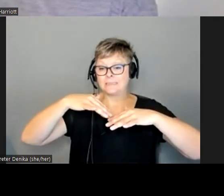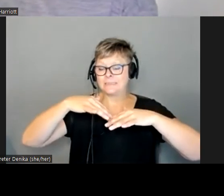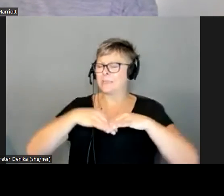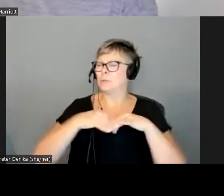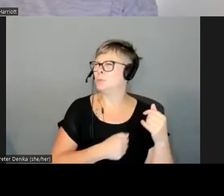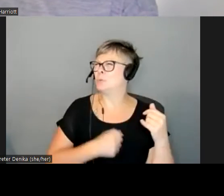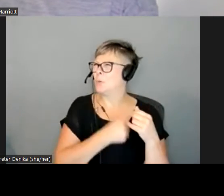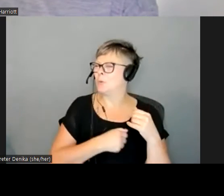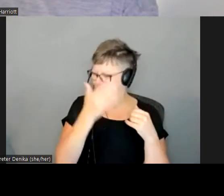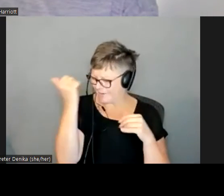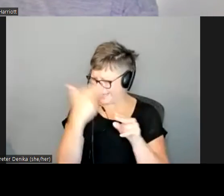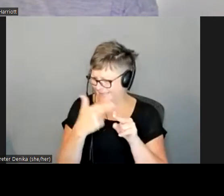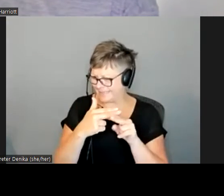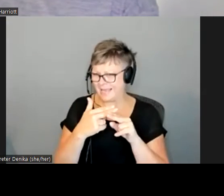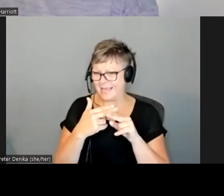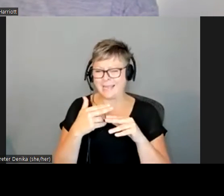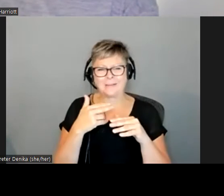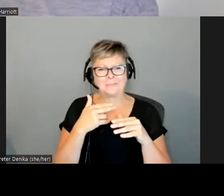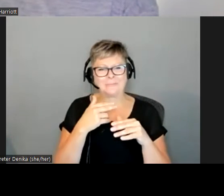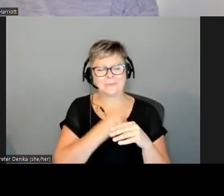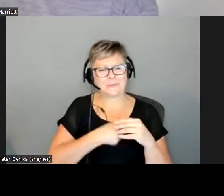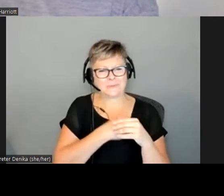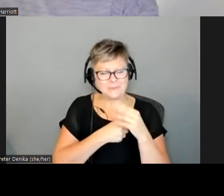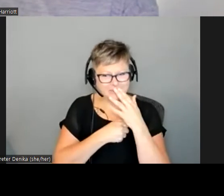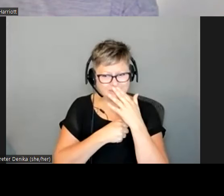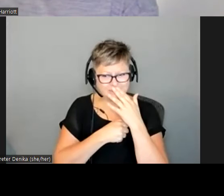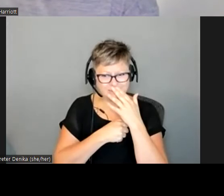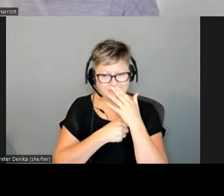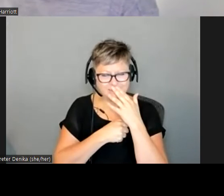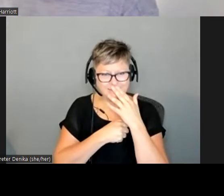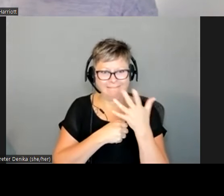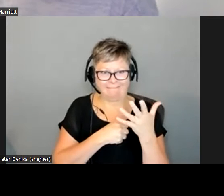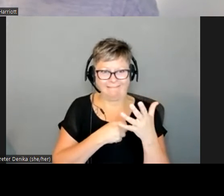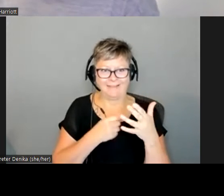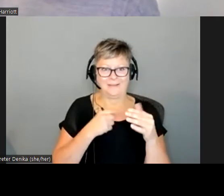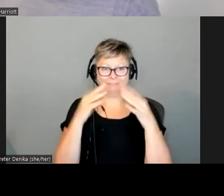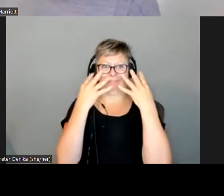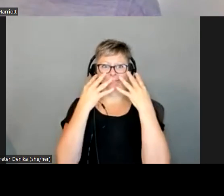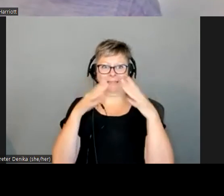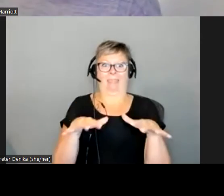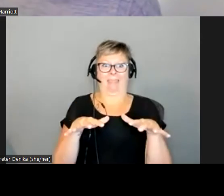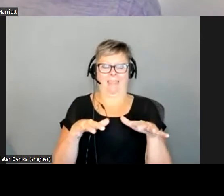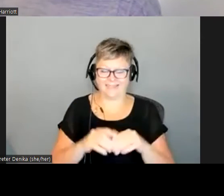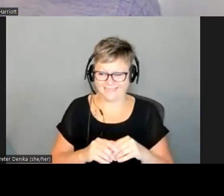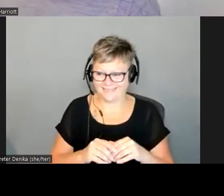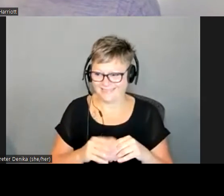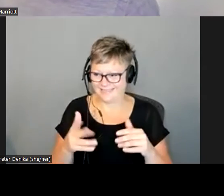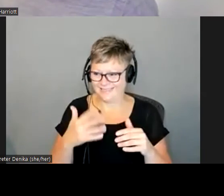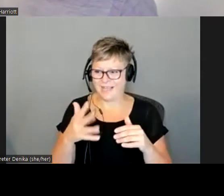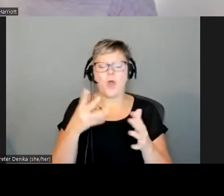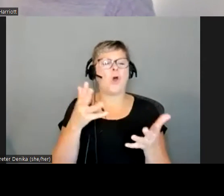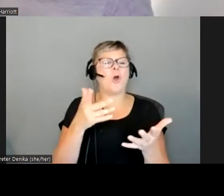sorry, I forgot what the name of it is already. I call it stage fright right now. The learning